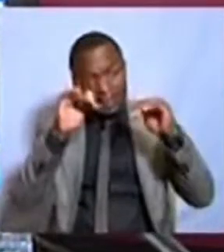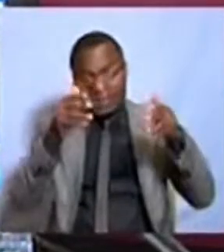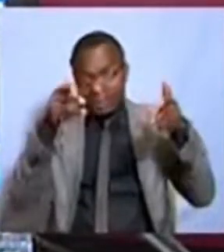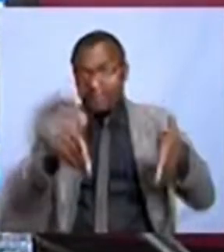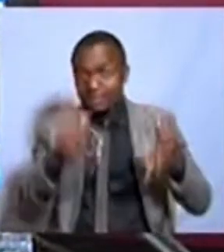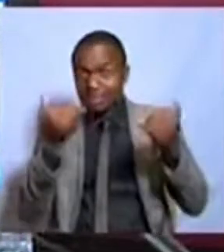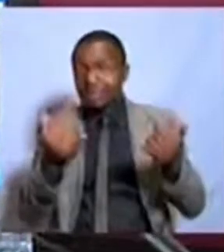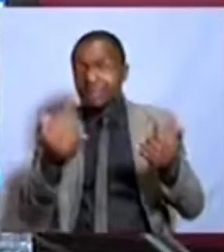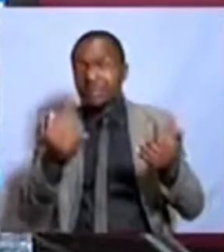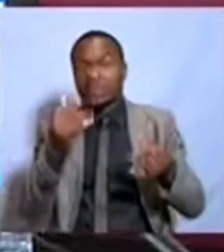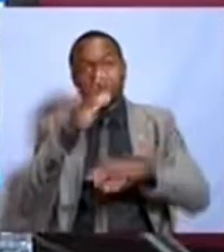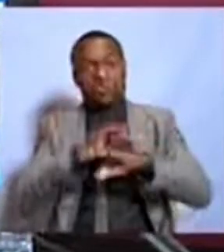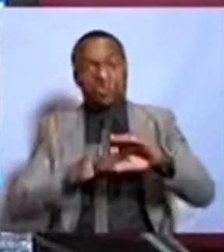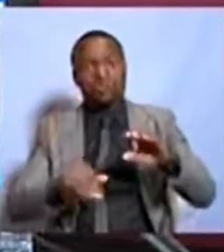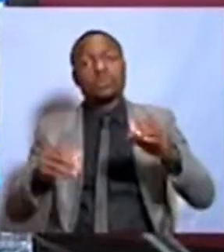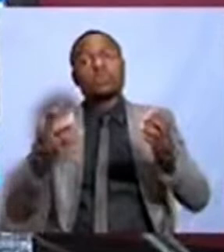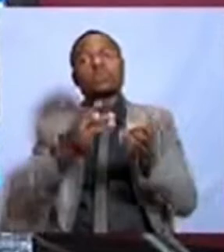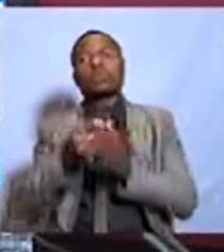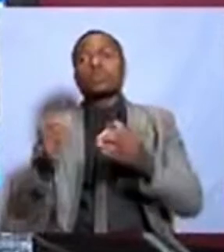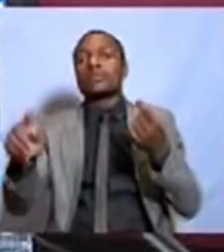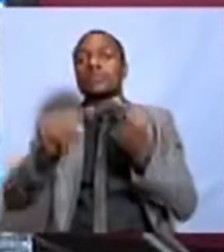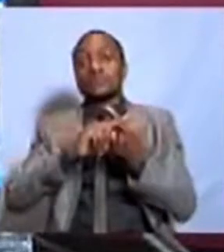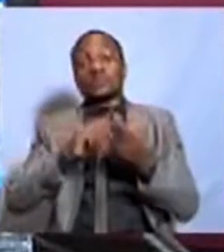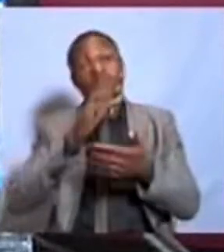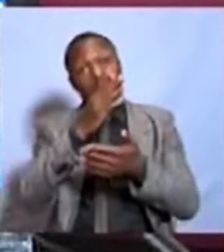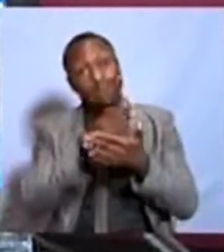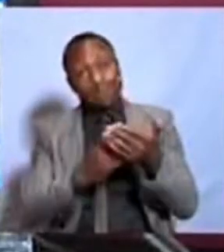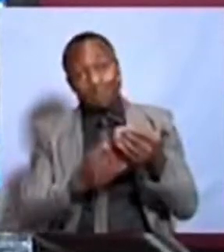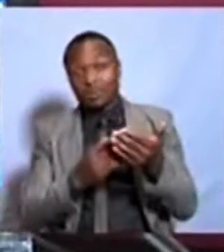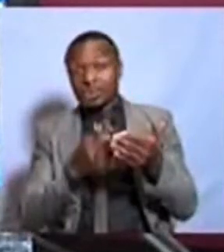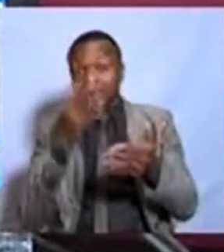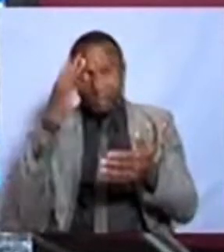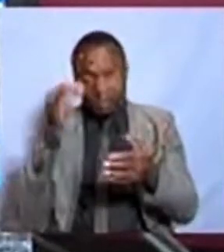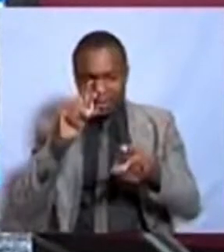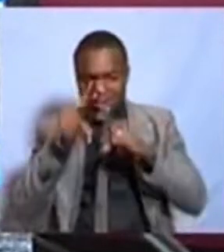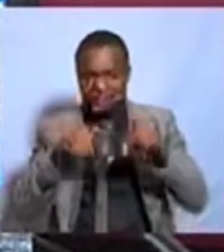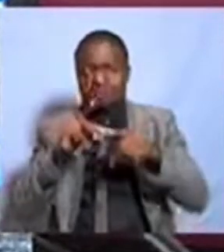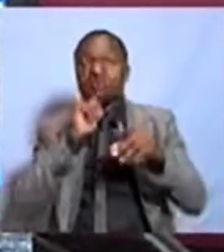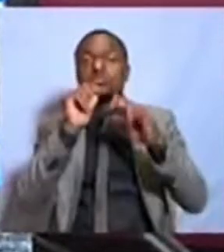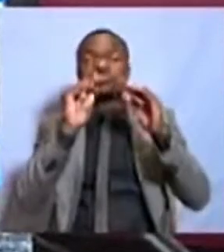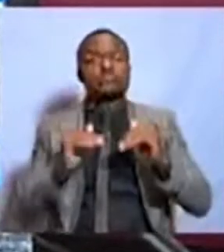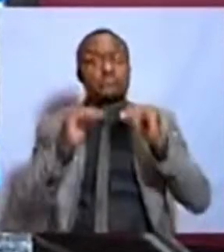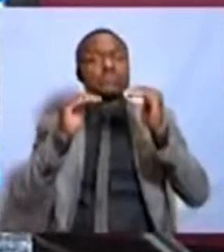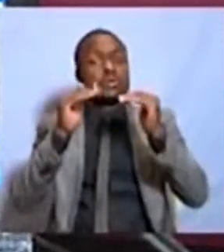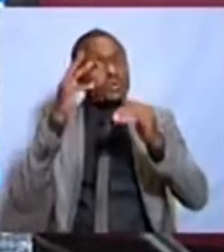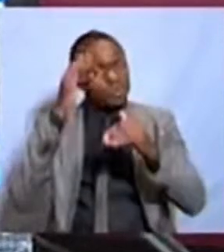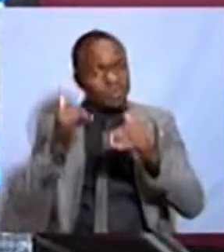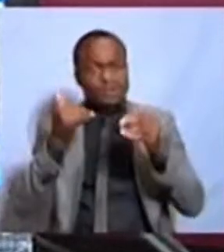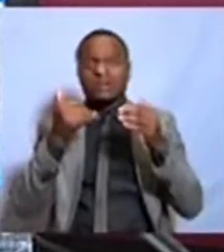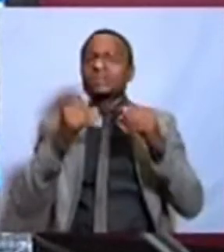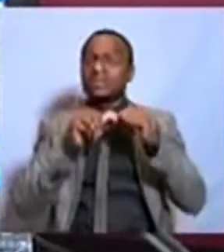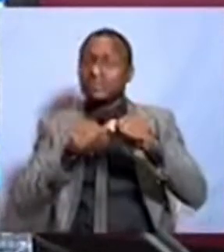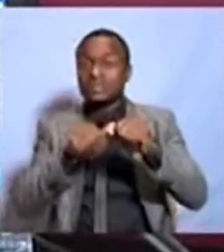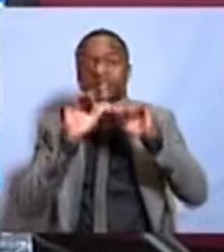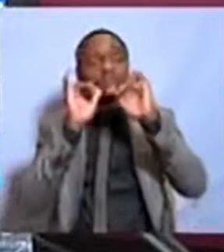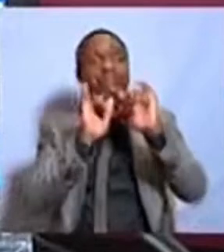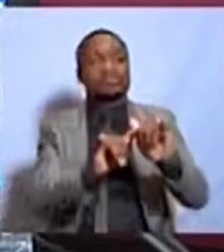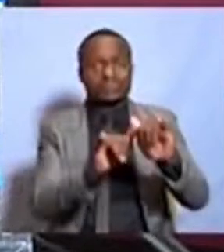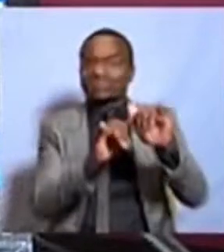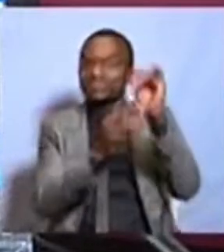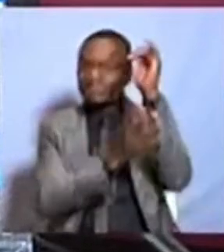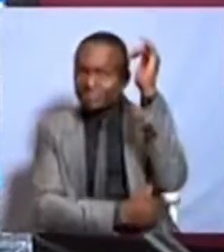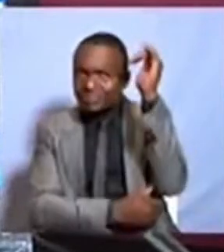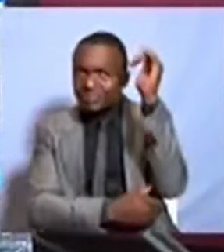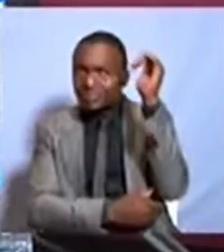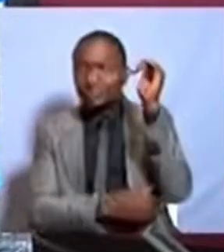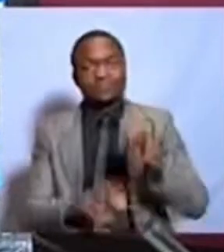plus. And those are some of the initiatives that we need to look at. Why aren't people graduating? Why are people still having this poverty?